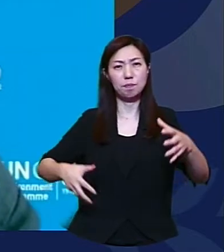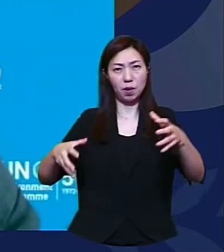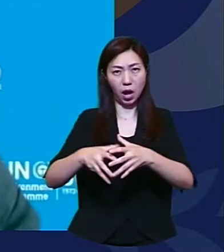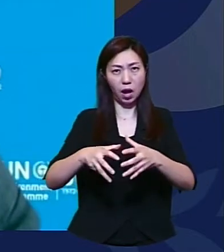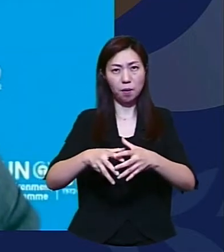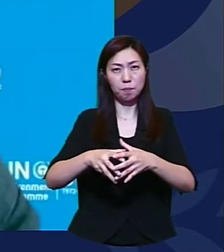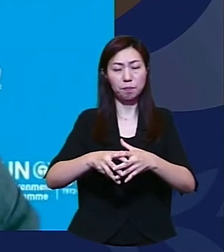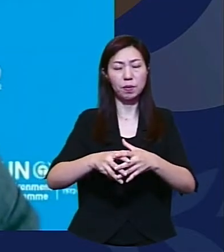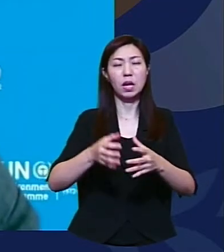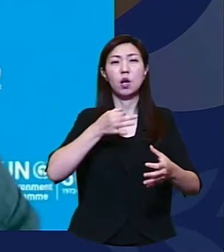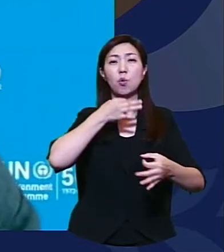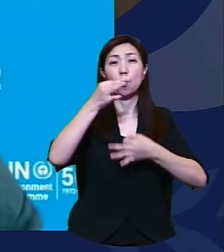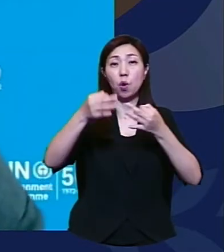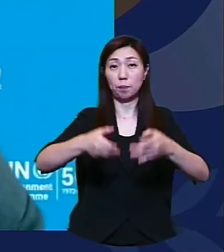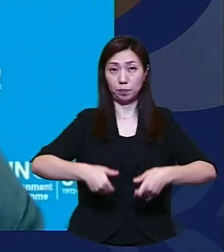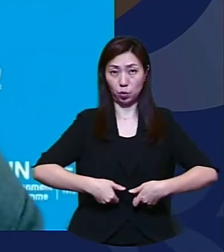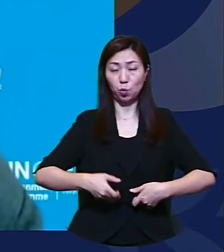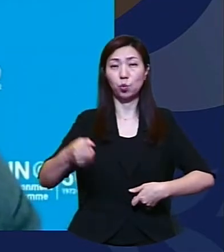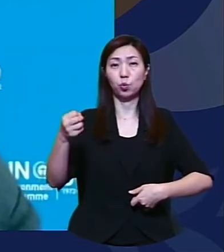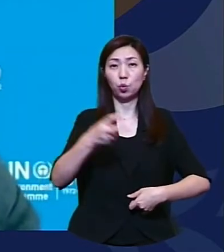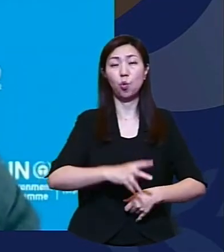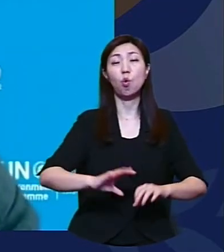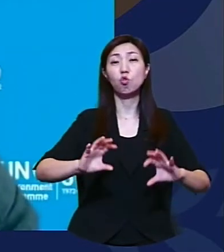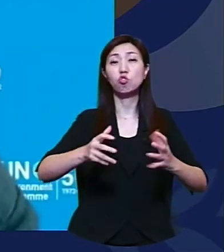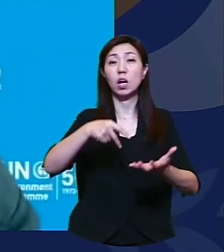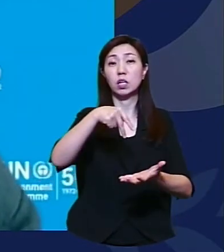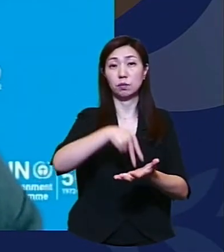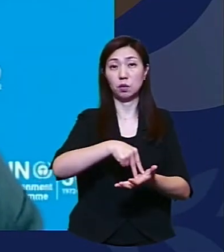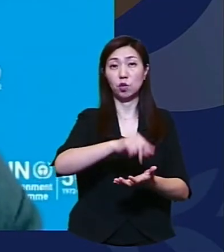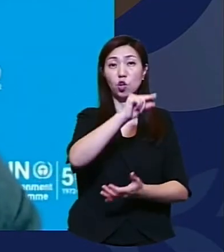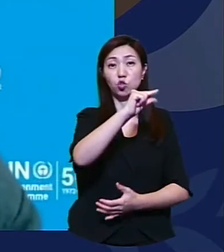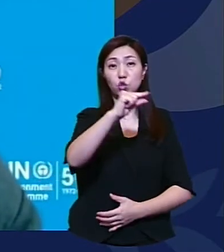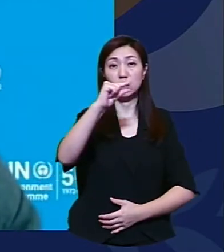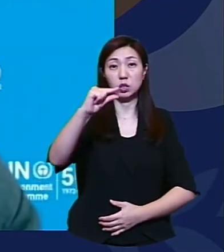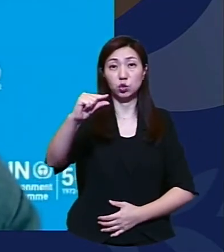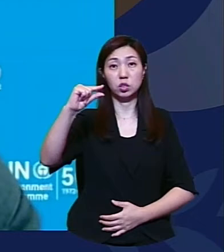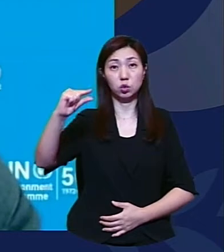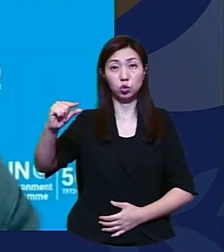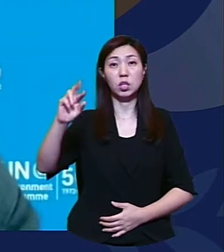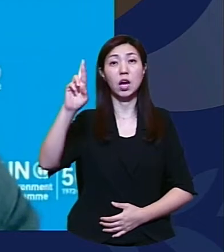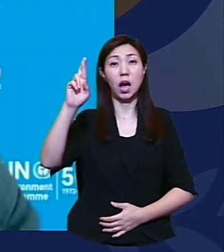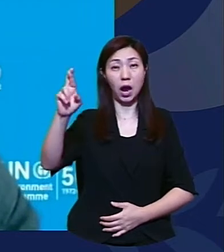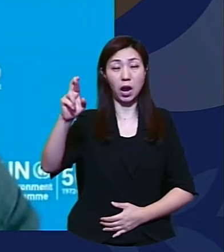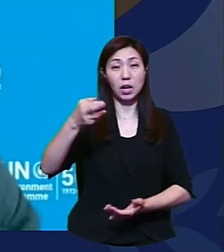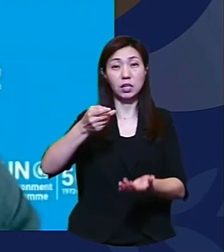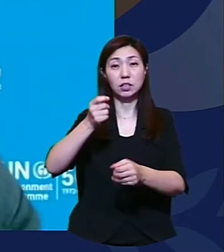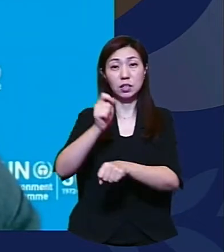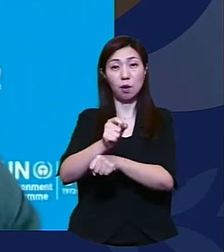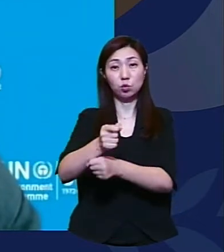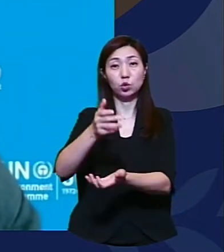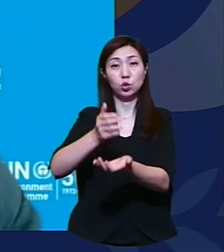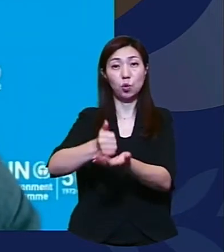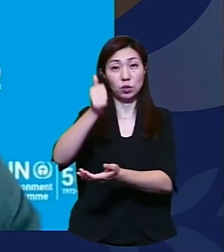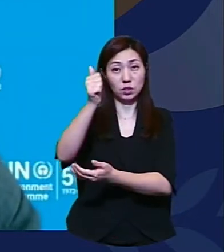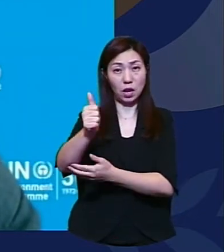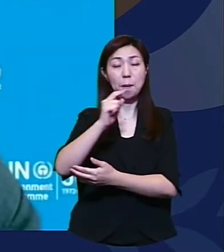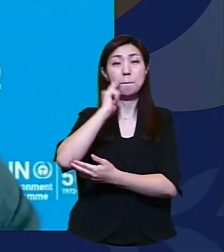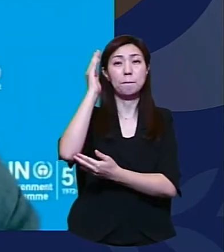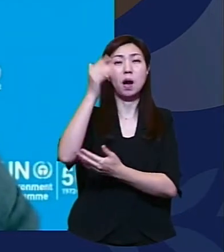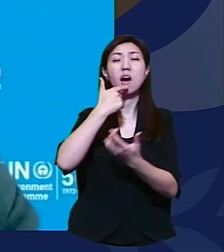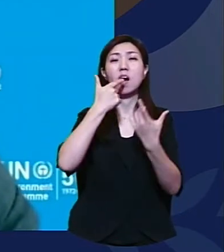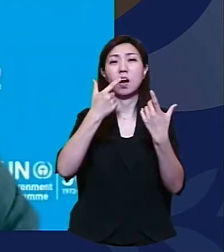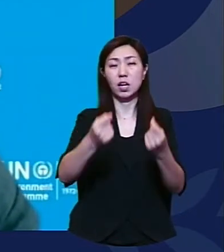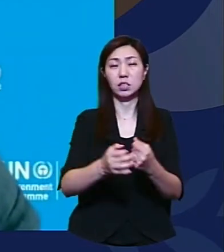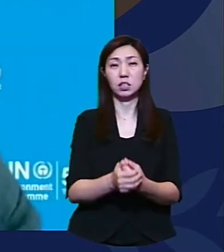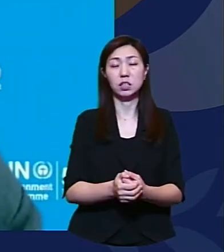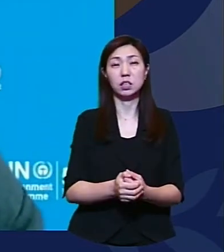mentioned, blended finance is a very attractive instrument. But what we have seen thus far when it